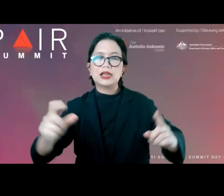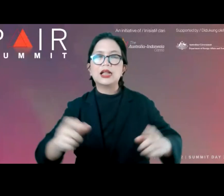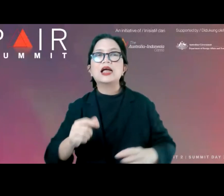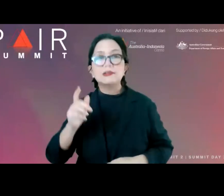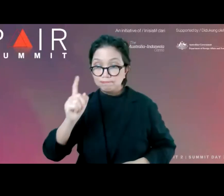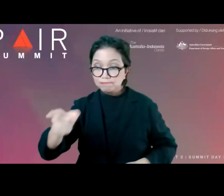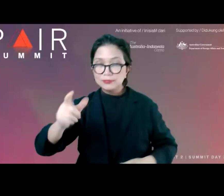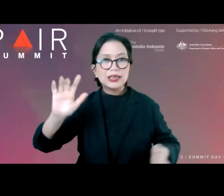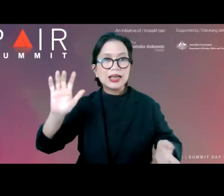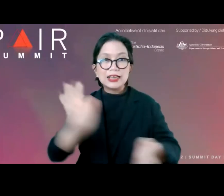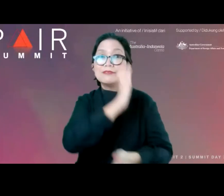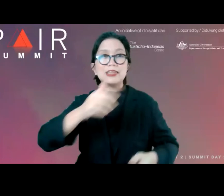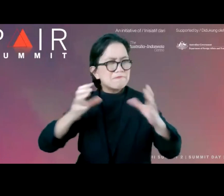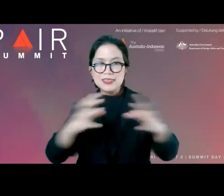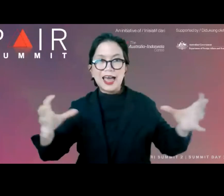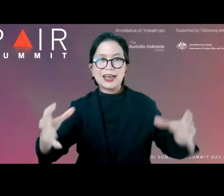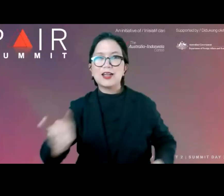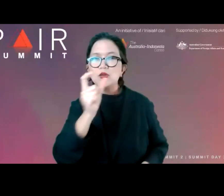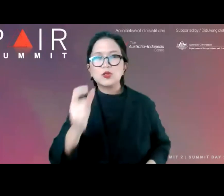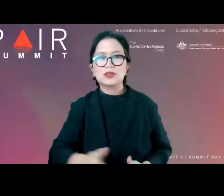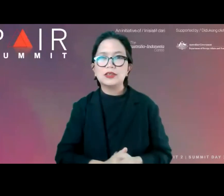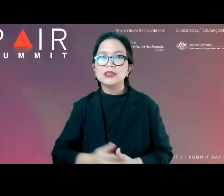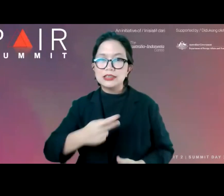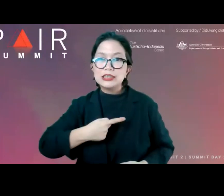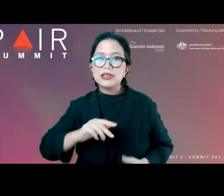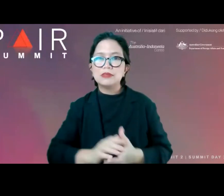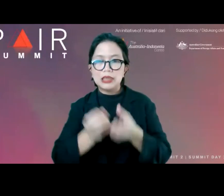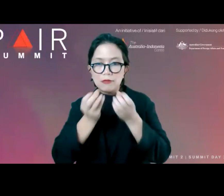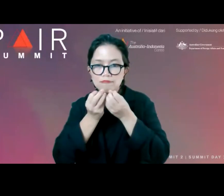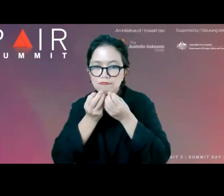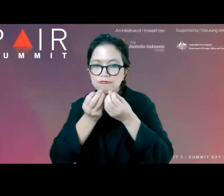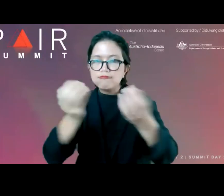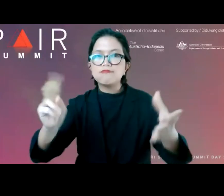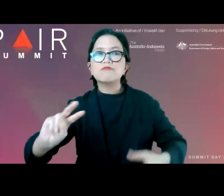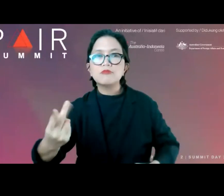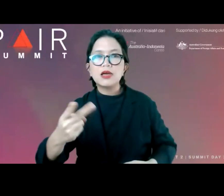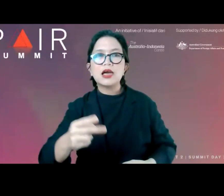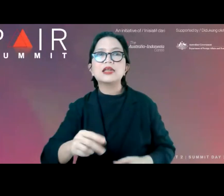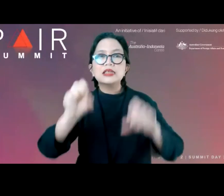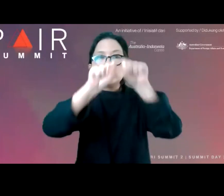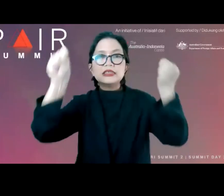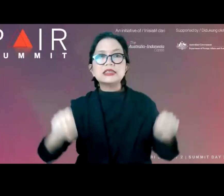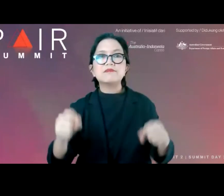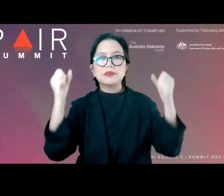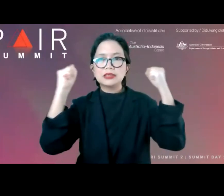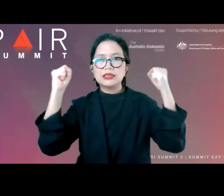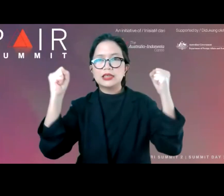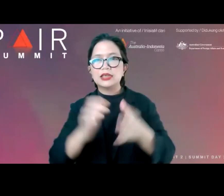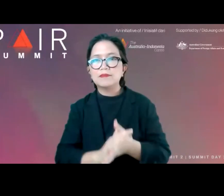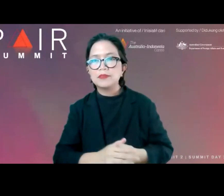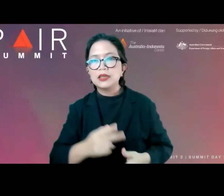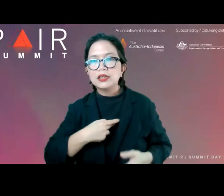generation to really transform some of the health systems. And obviously, as we have also heard from Pak Jeff and from